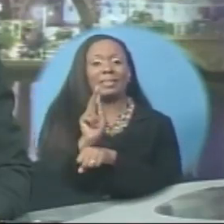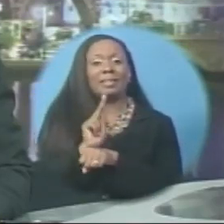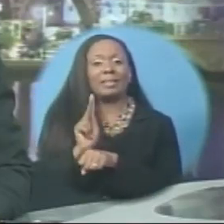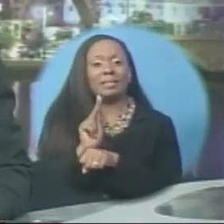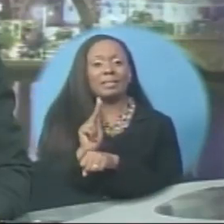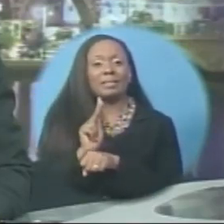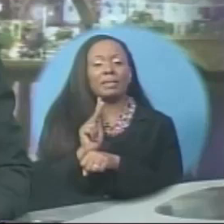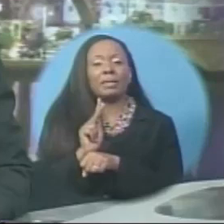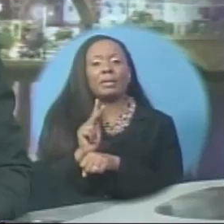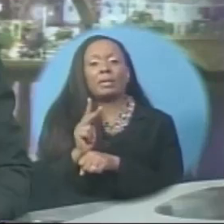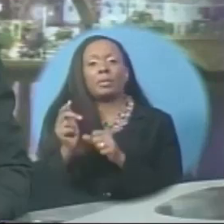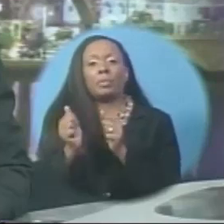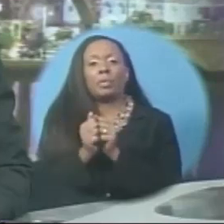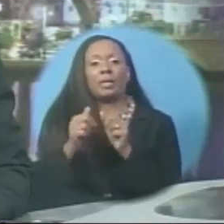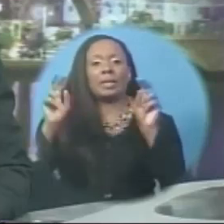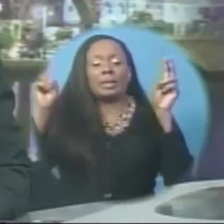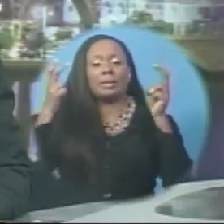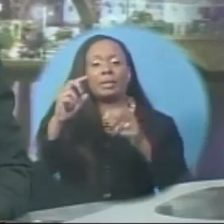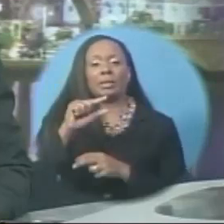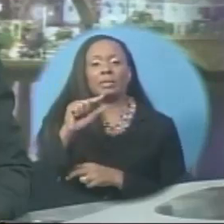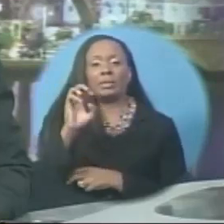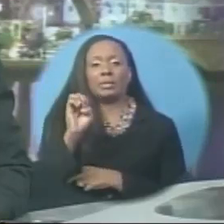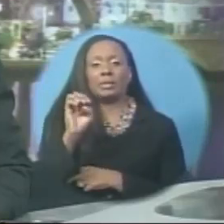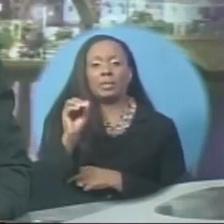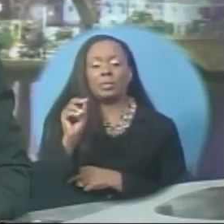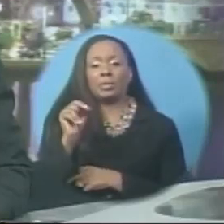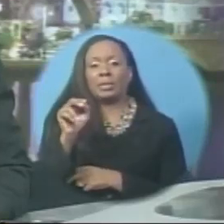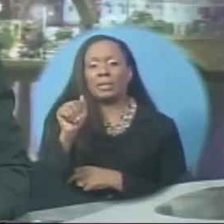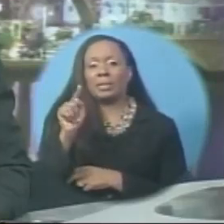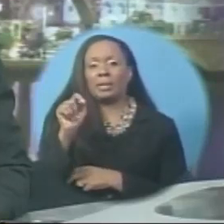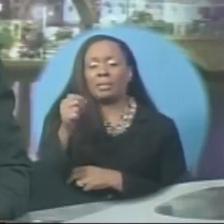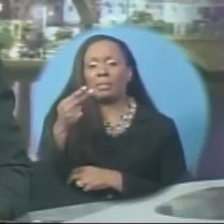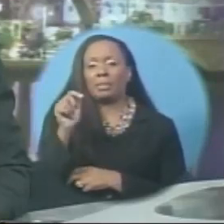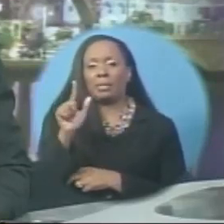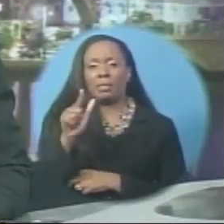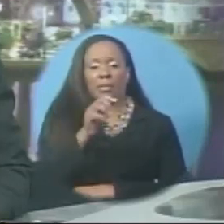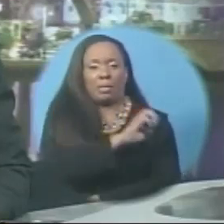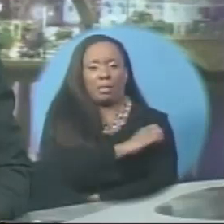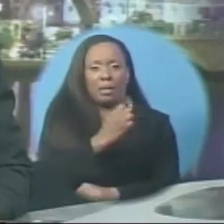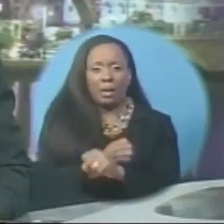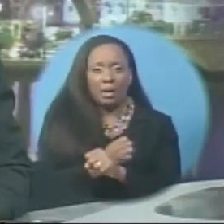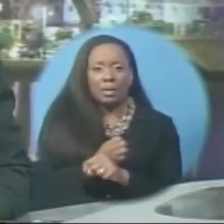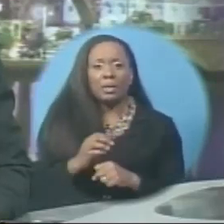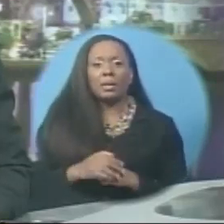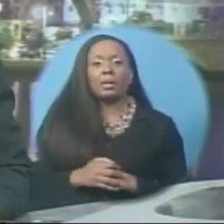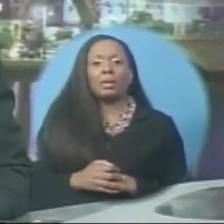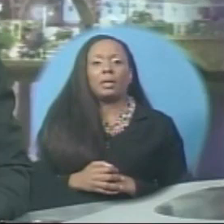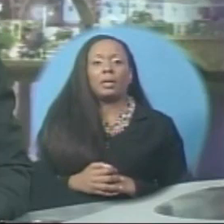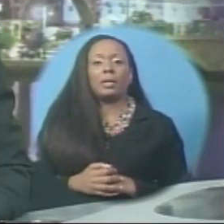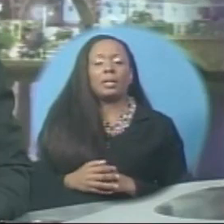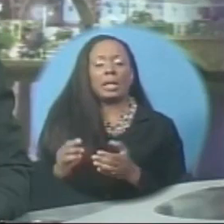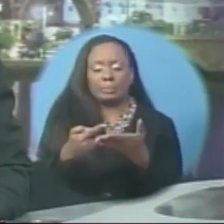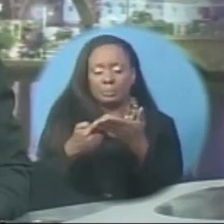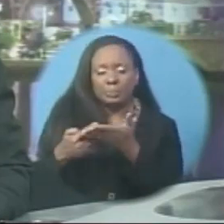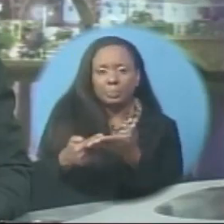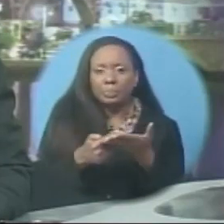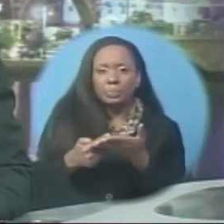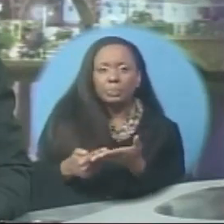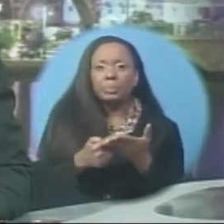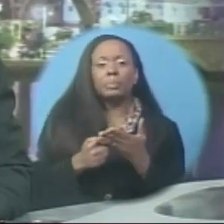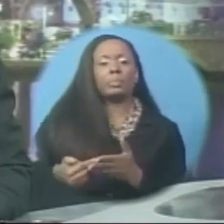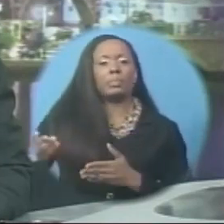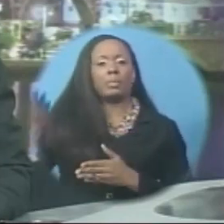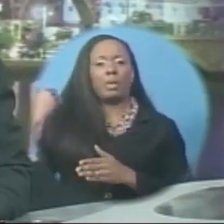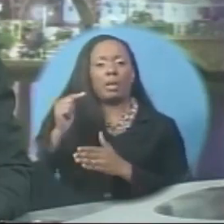energy. This is according to Prime Minister Dr. Timothy Harris. Prime Minister Harris and Public Infrastructure Minister Ian Patches-Liberd over